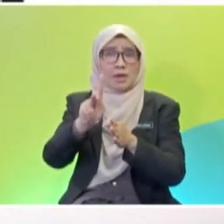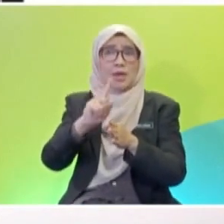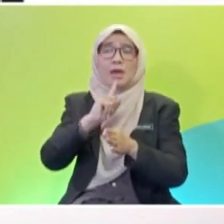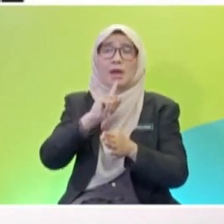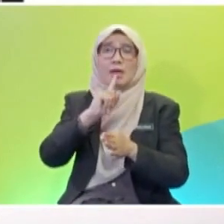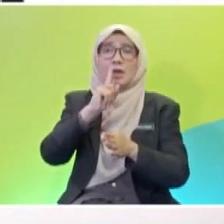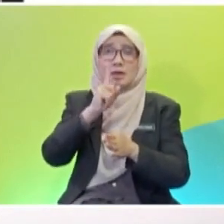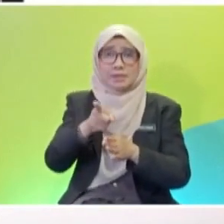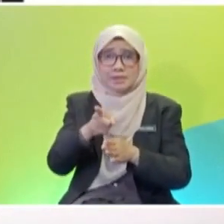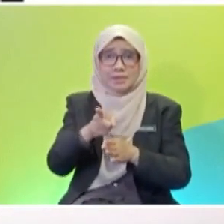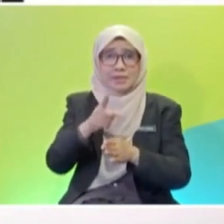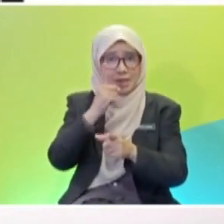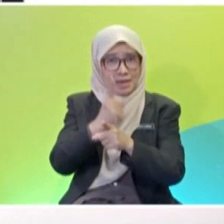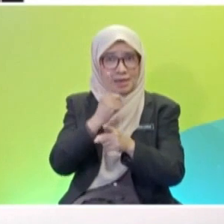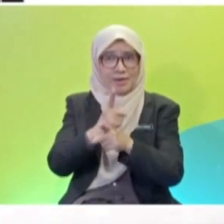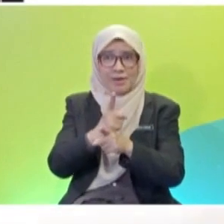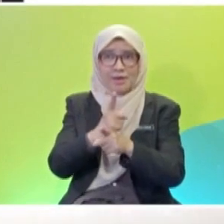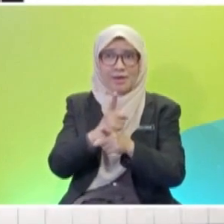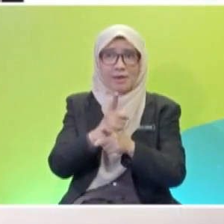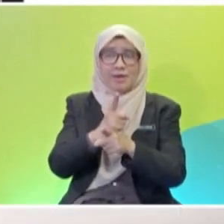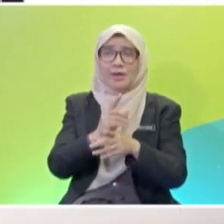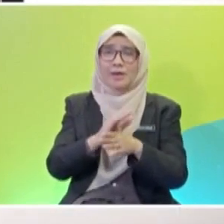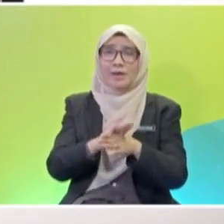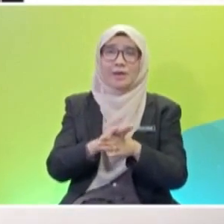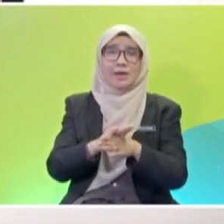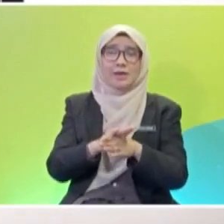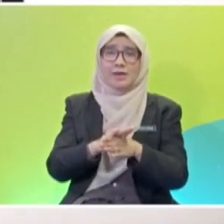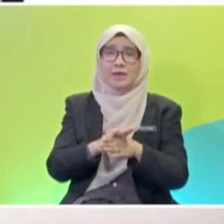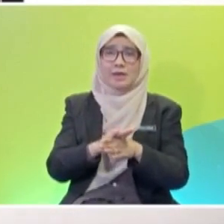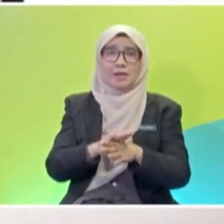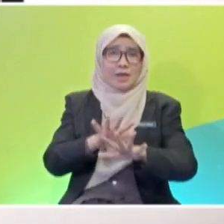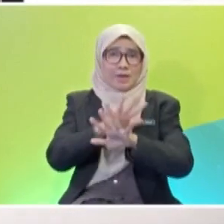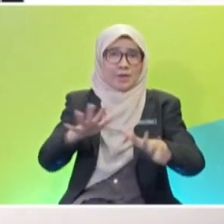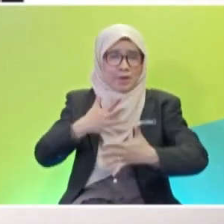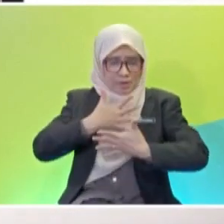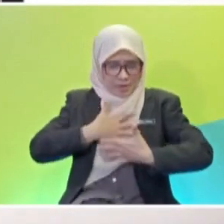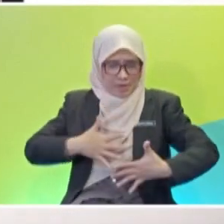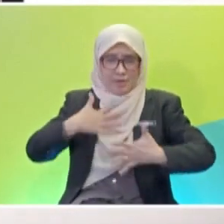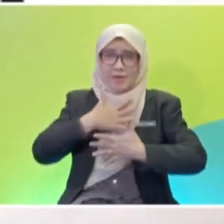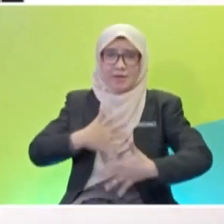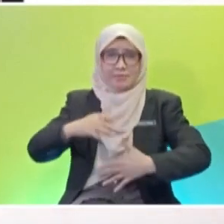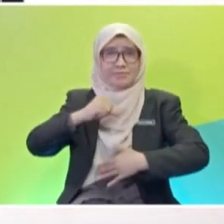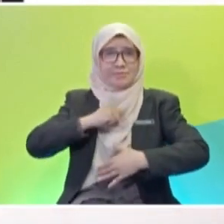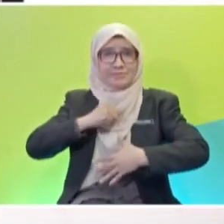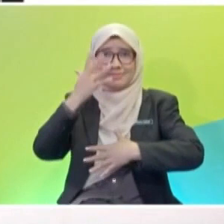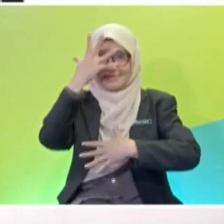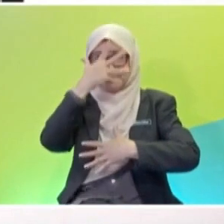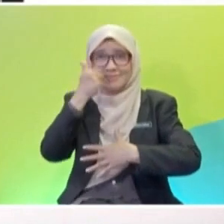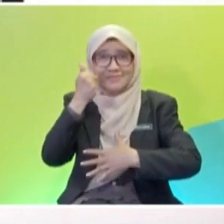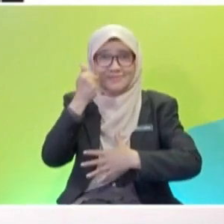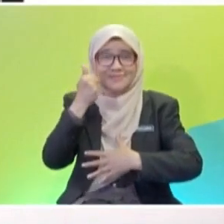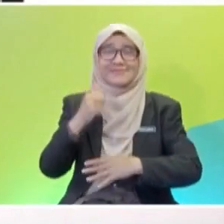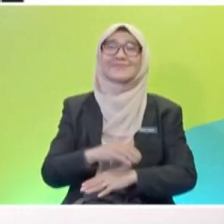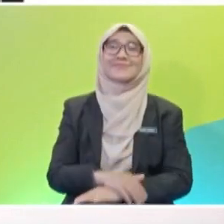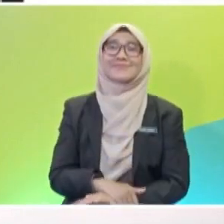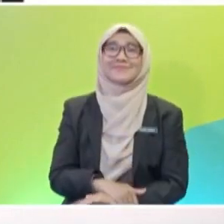the real us, mm-hmm. and we're not embracing the real beauty of us. Okay. By you doing photo manipulation. Right.